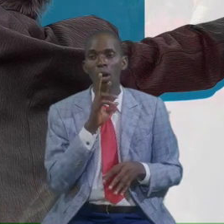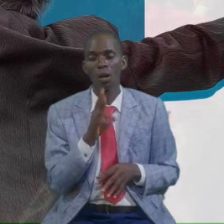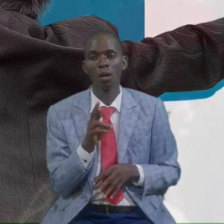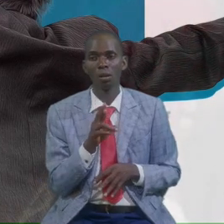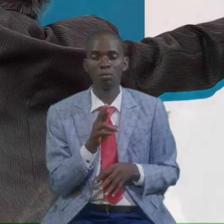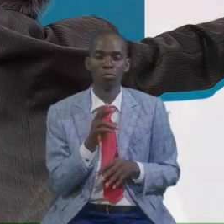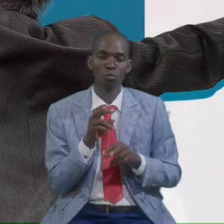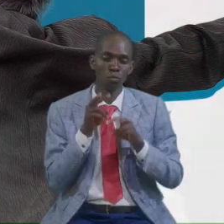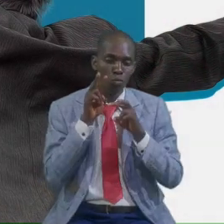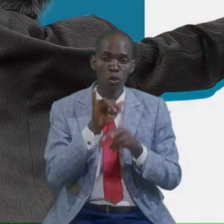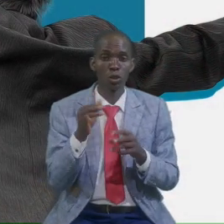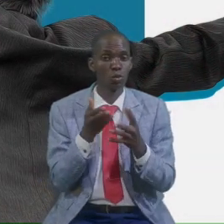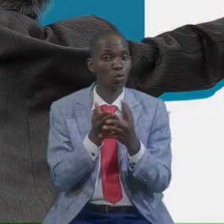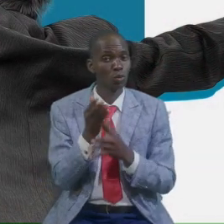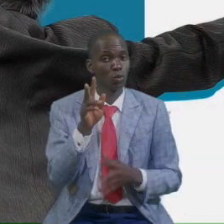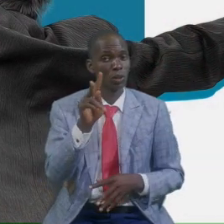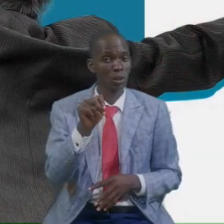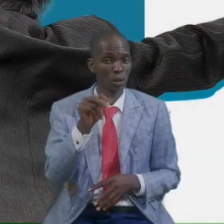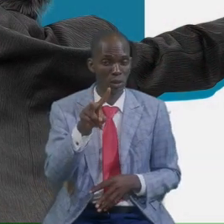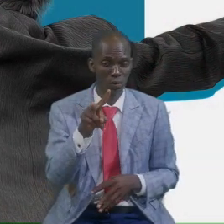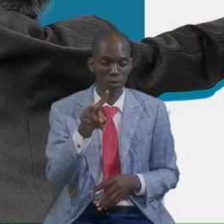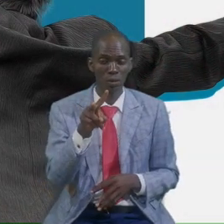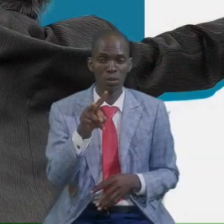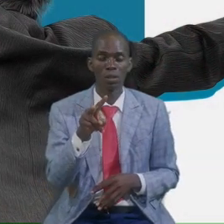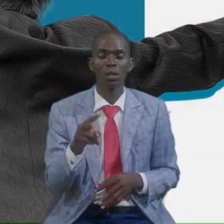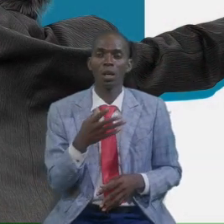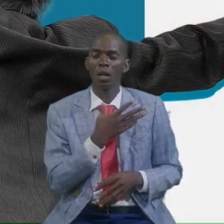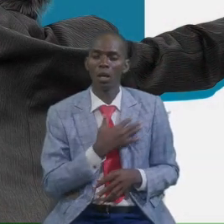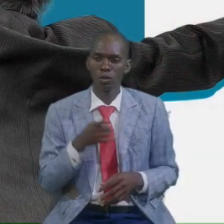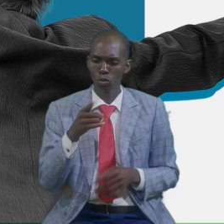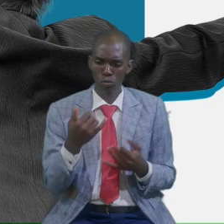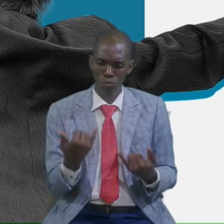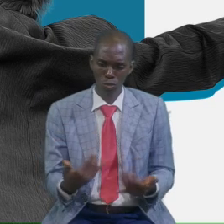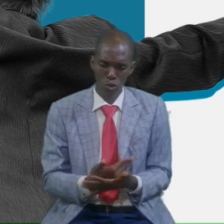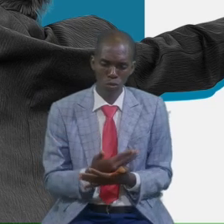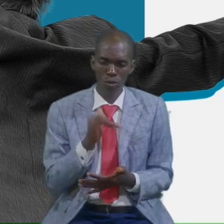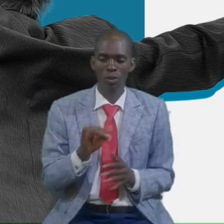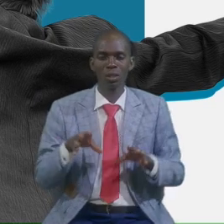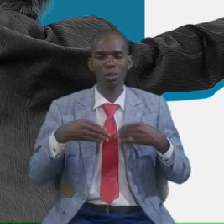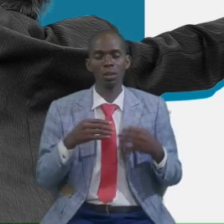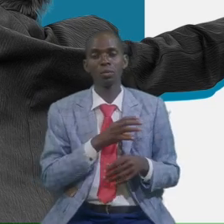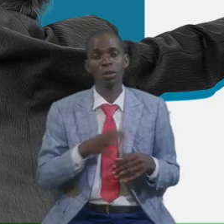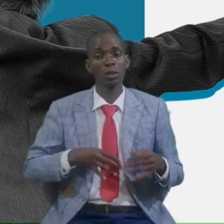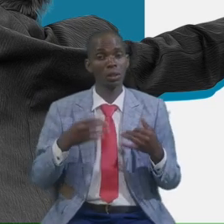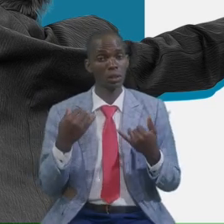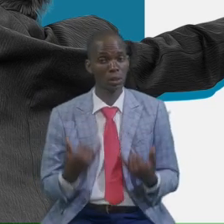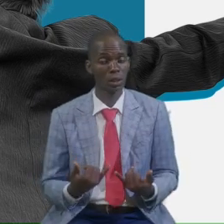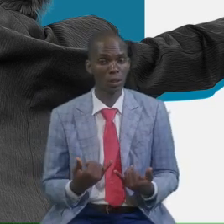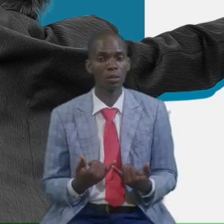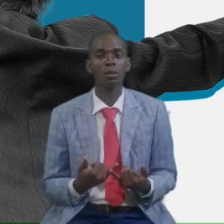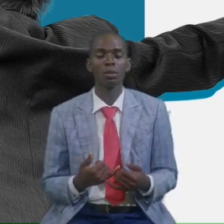radio or television and you just gave your life to Christ, send your